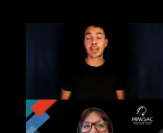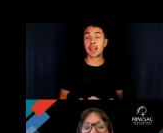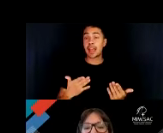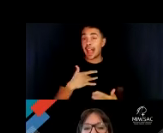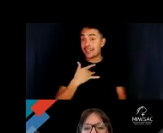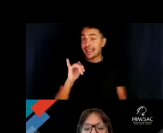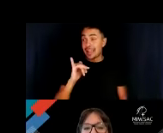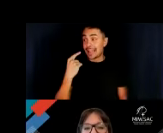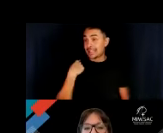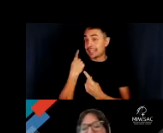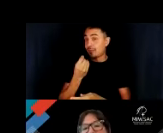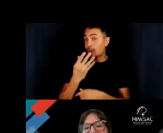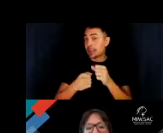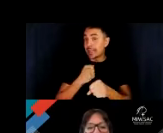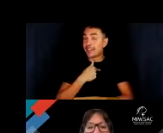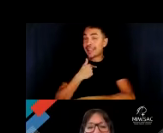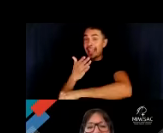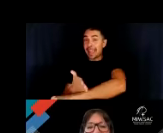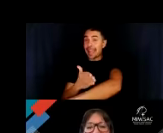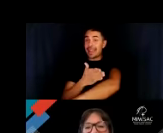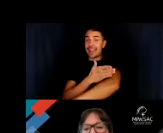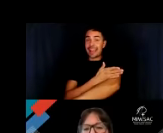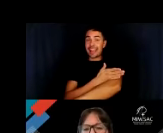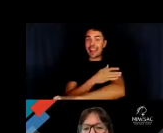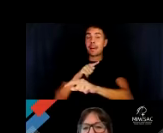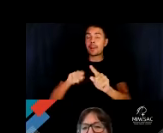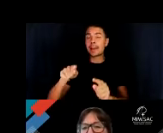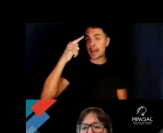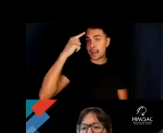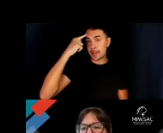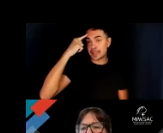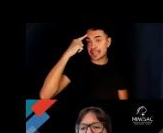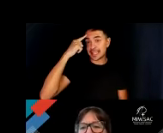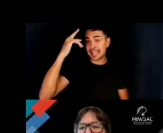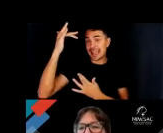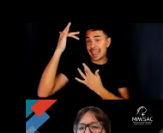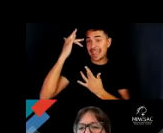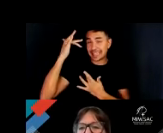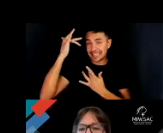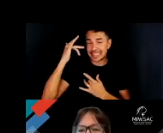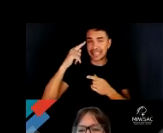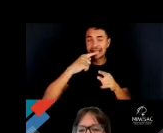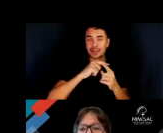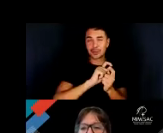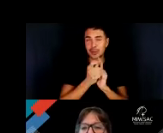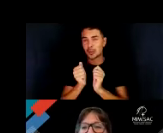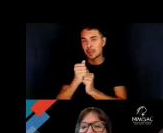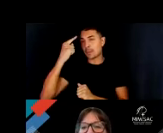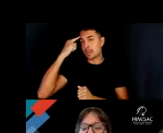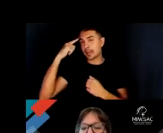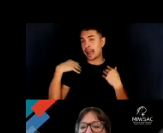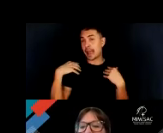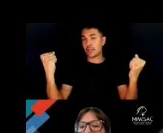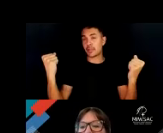in more recent years, like I felt like sometimes mental illness was almost like used interchangeably with mental health. And